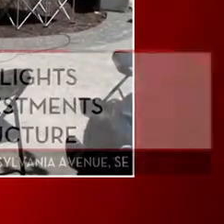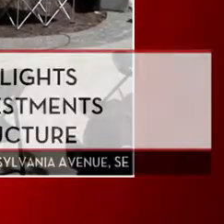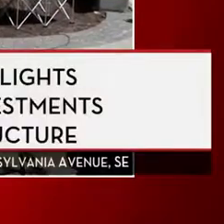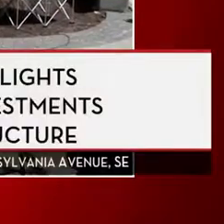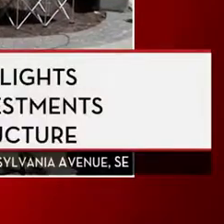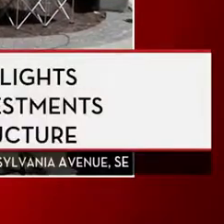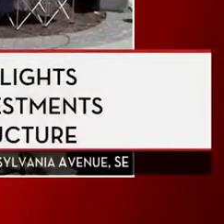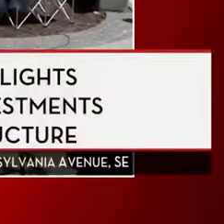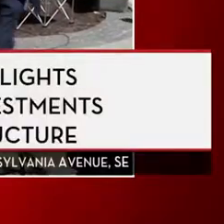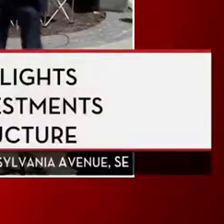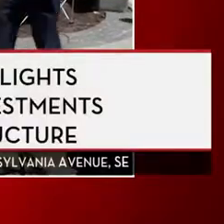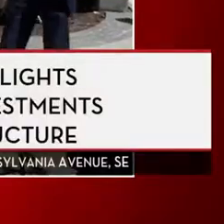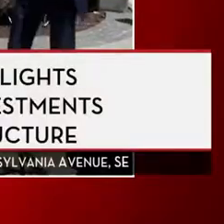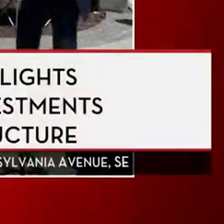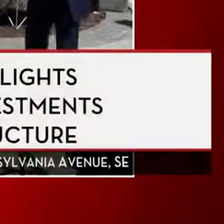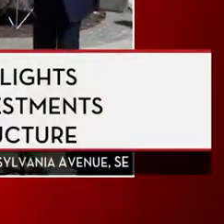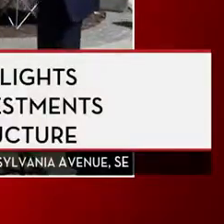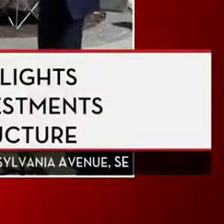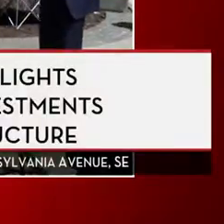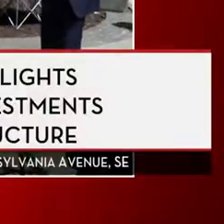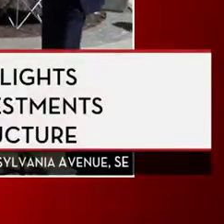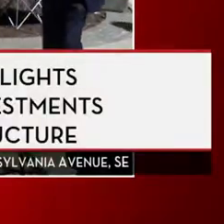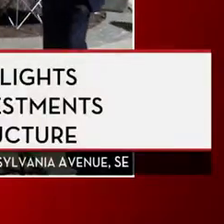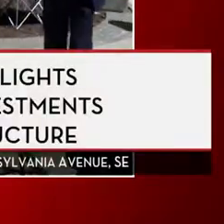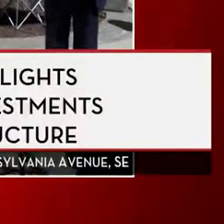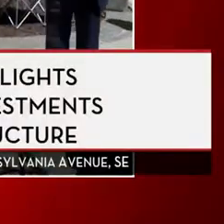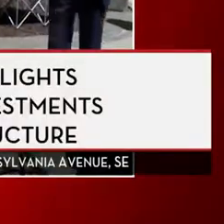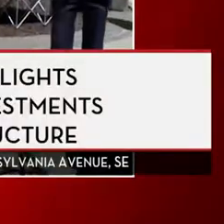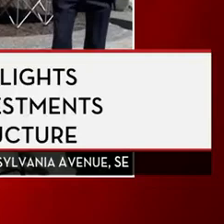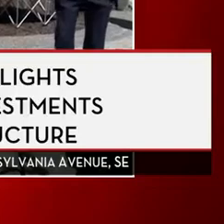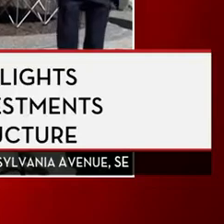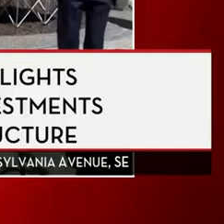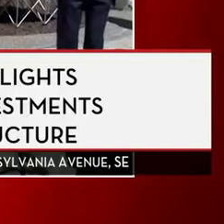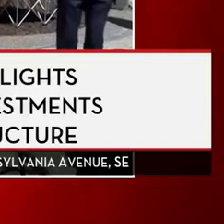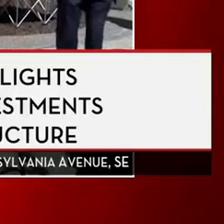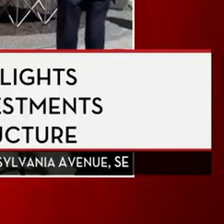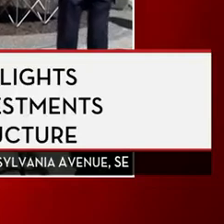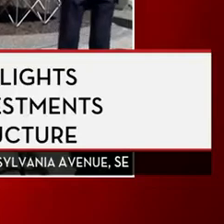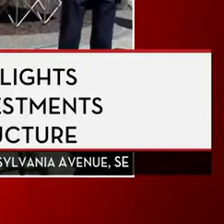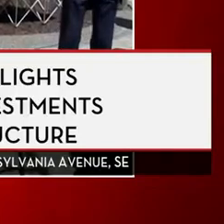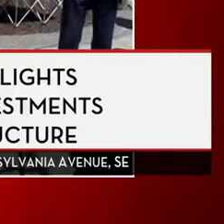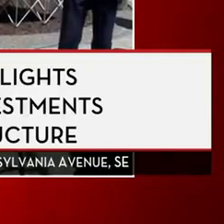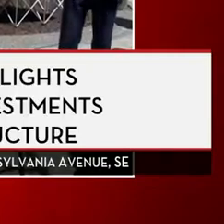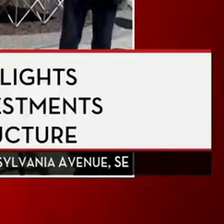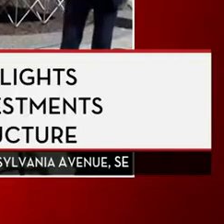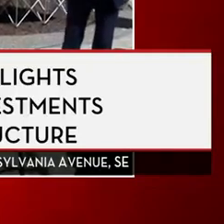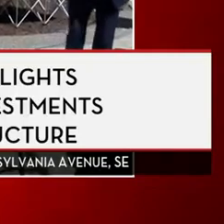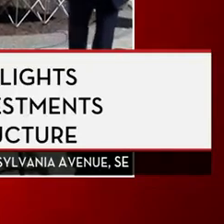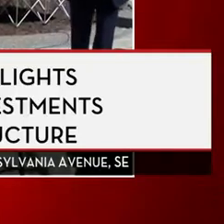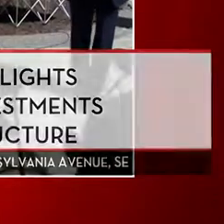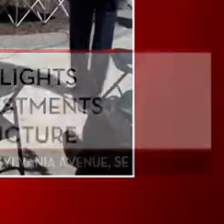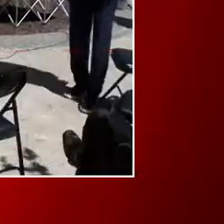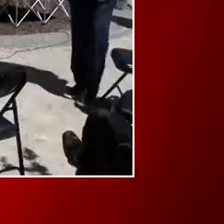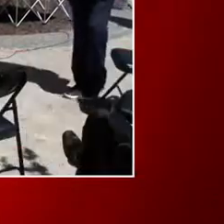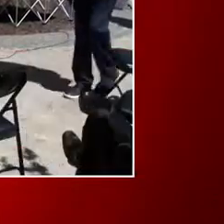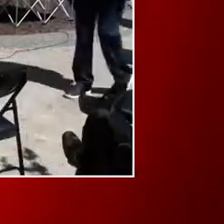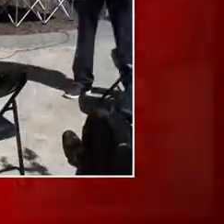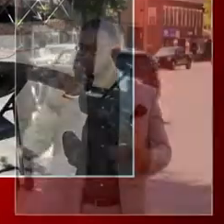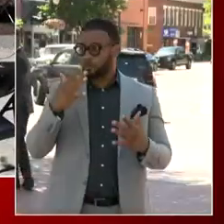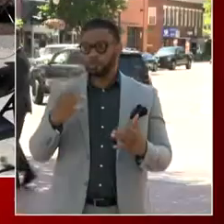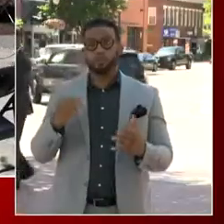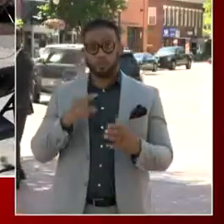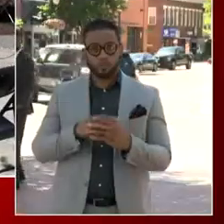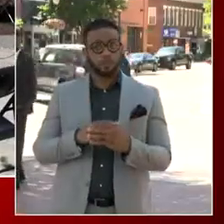I'm Jerry Shrove. I'm an ANC commissioner, and I'm fortunate that this particular park is in